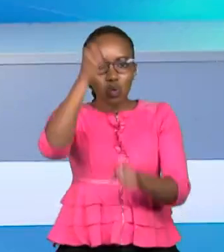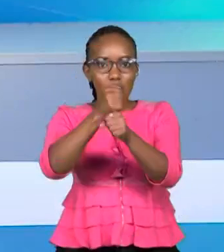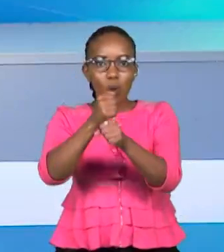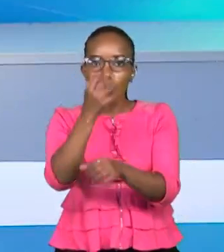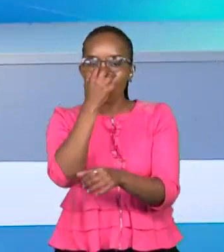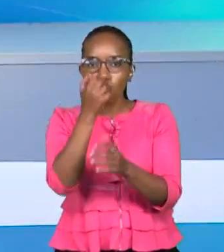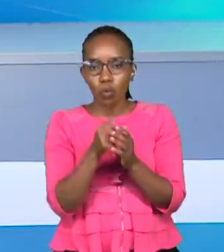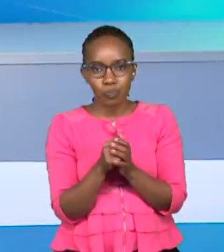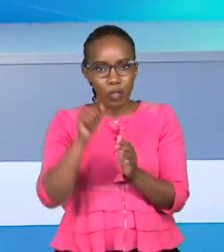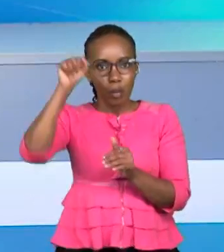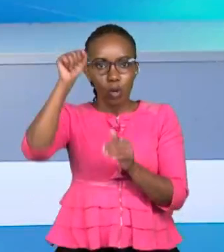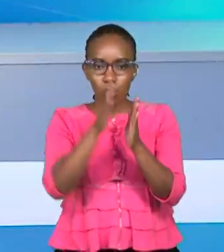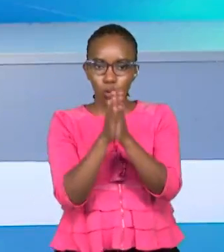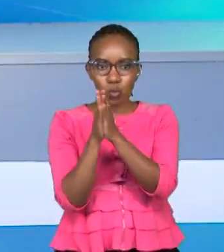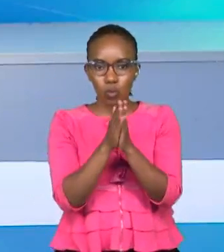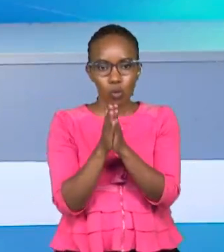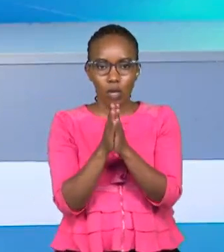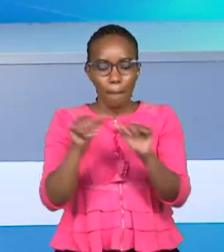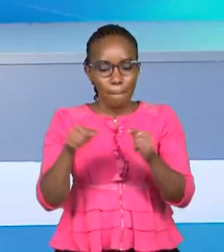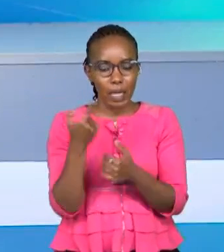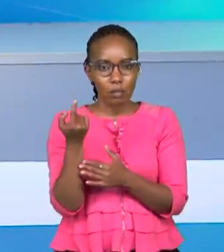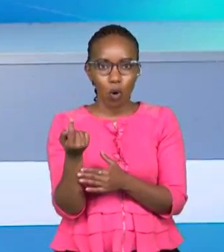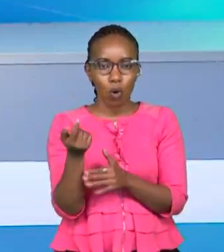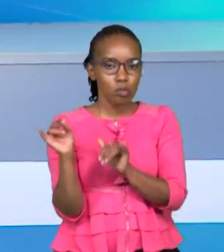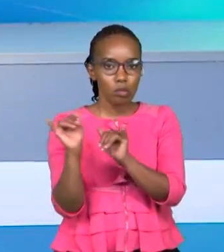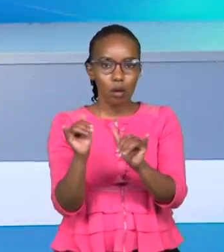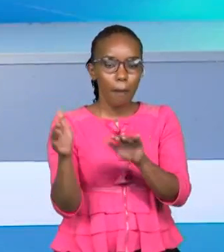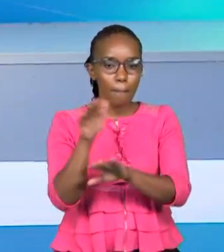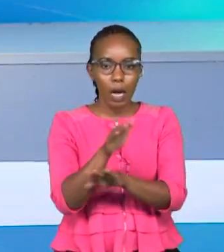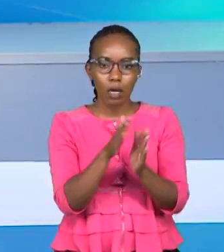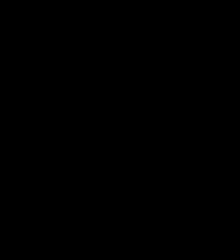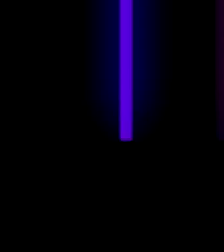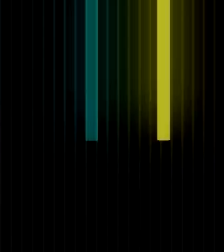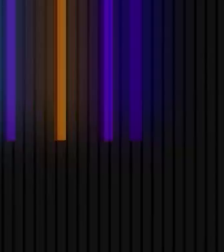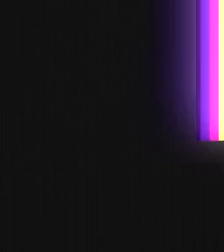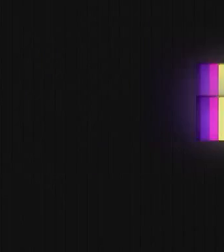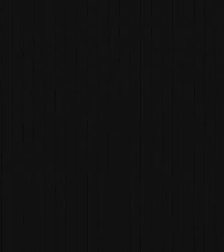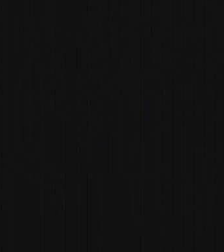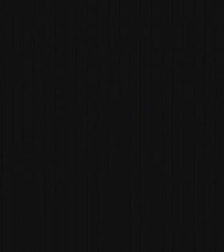deputy. Well, that political story takes us to a short commercial break. Stay tuned, we'll be back with more.